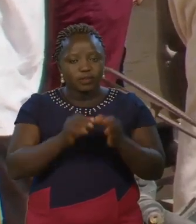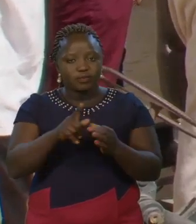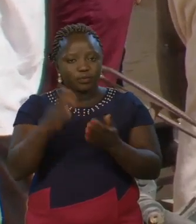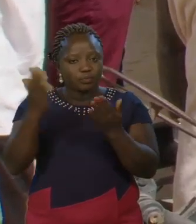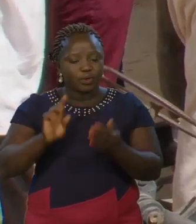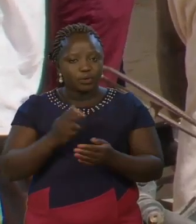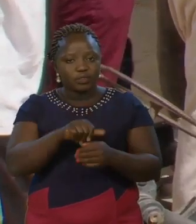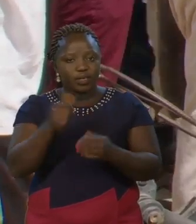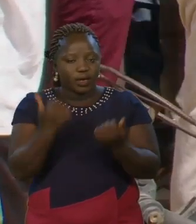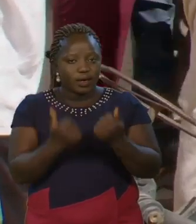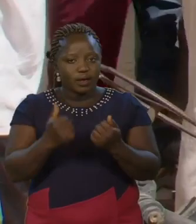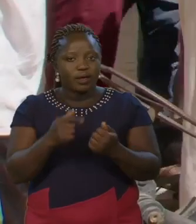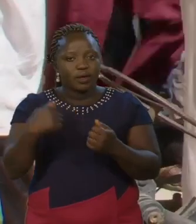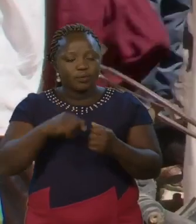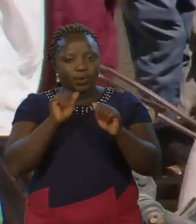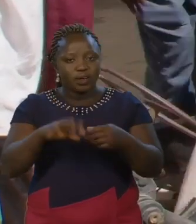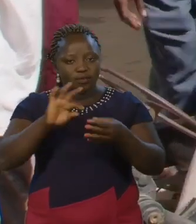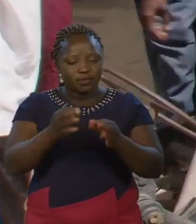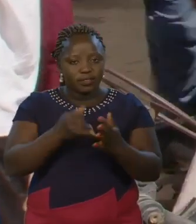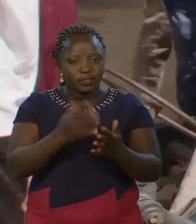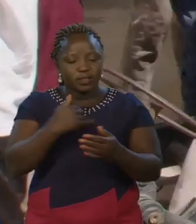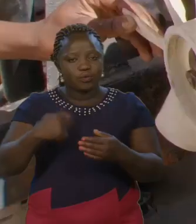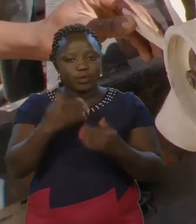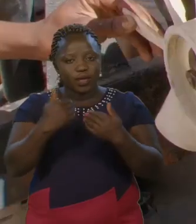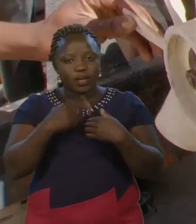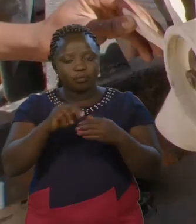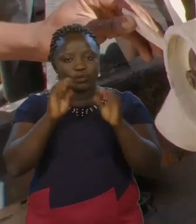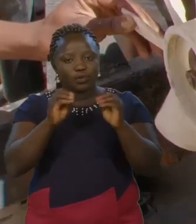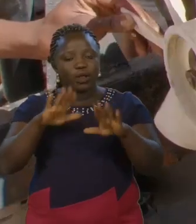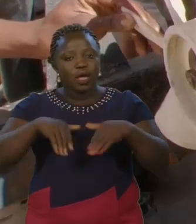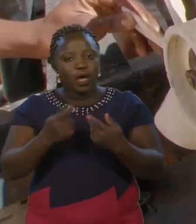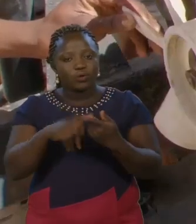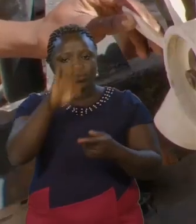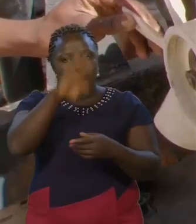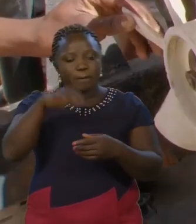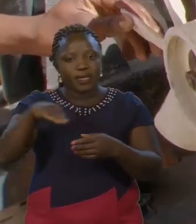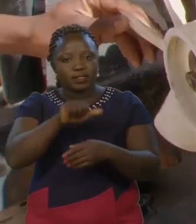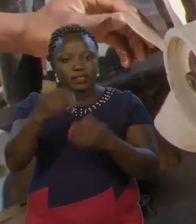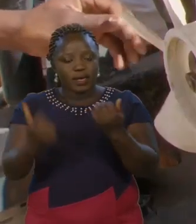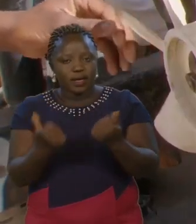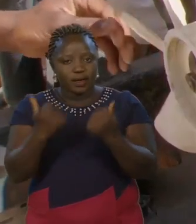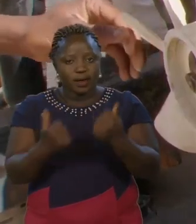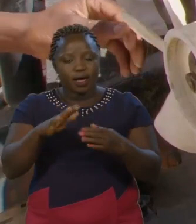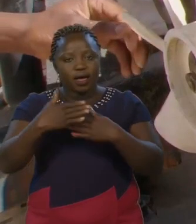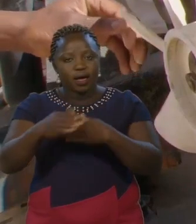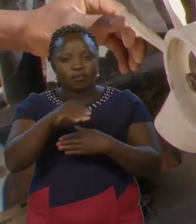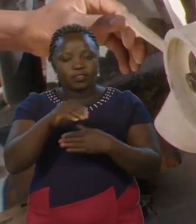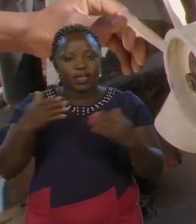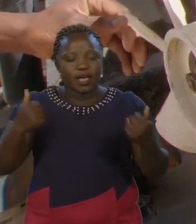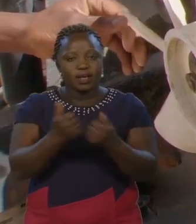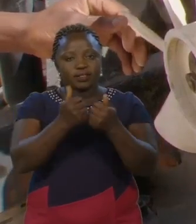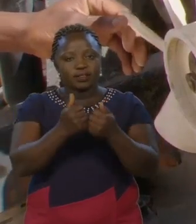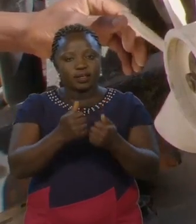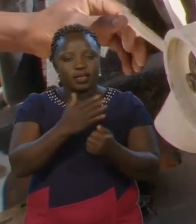car, we can fix it. And we have been taught how to paint a car after an accident. So now we can actually paint a